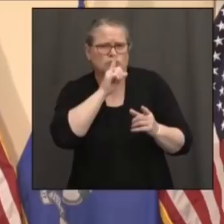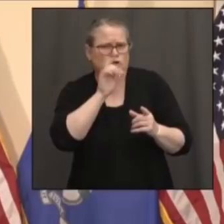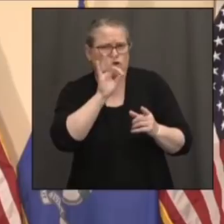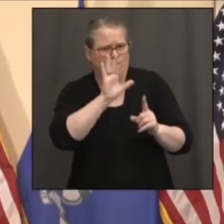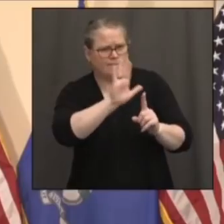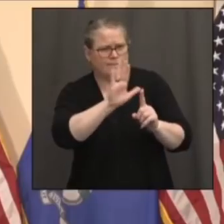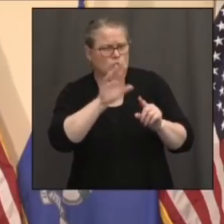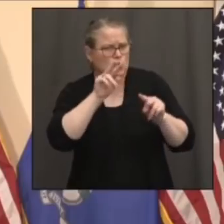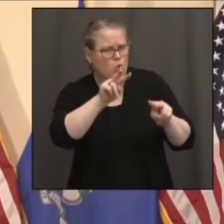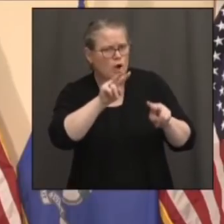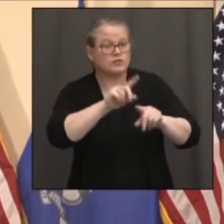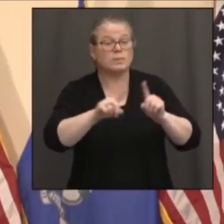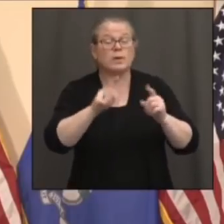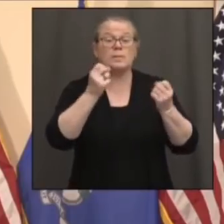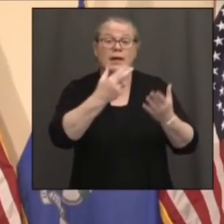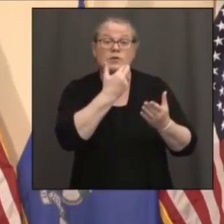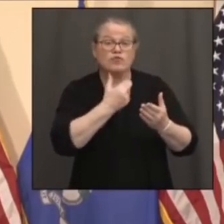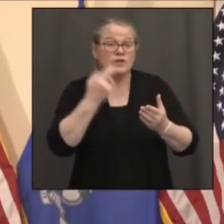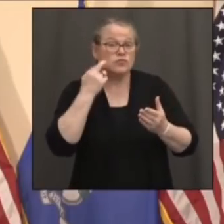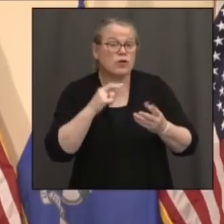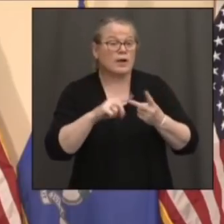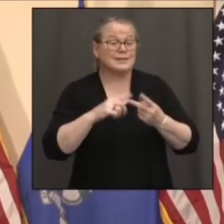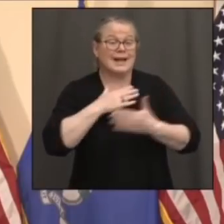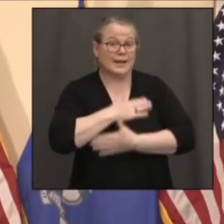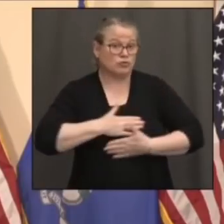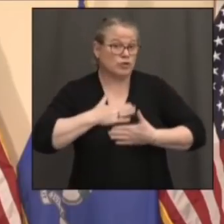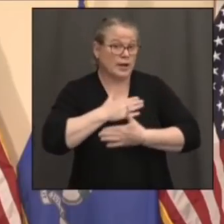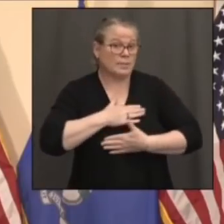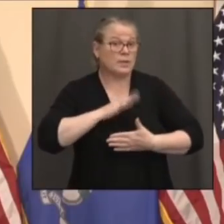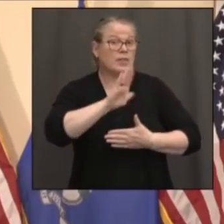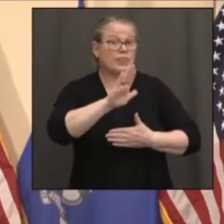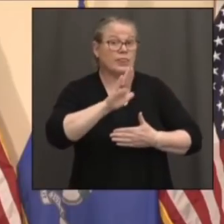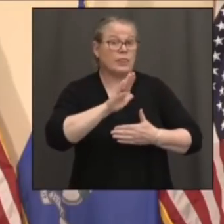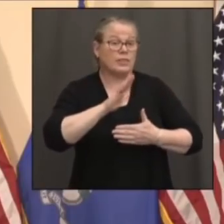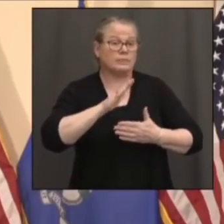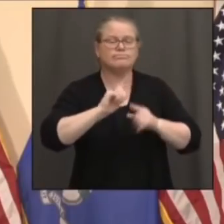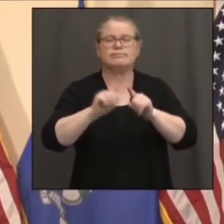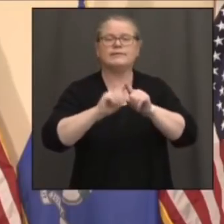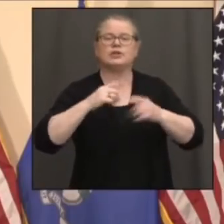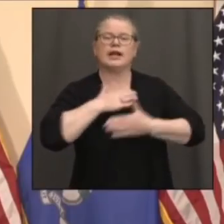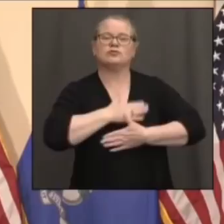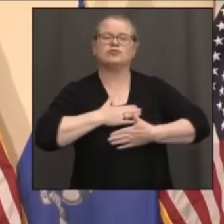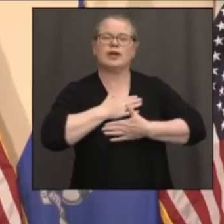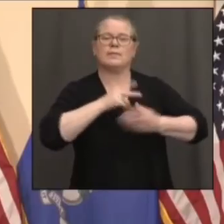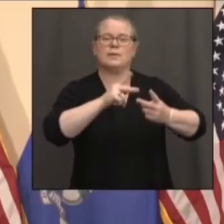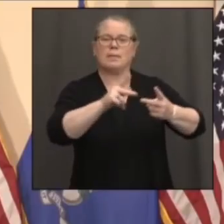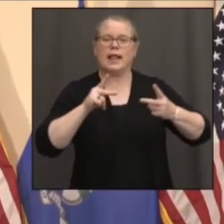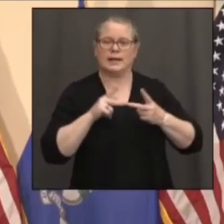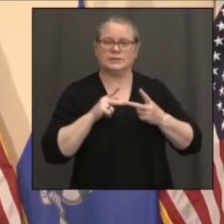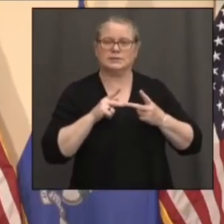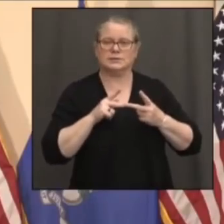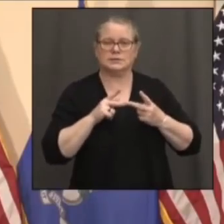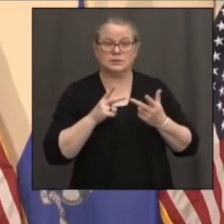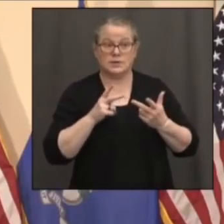venues pushing back their hours since Saturday? And have you seen some reticence to do that?